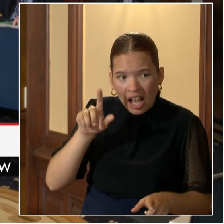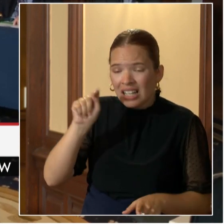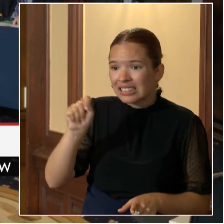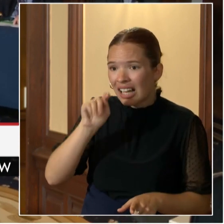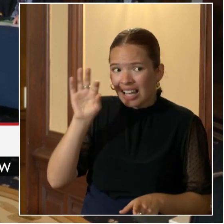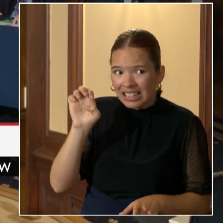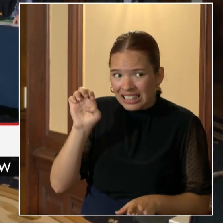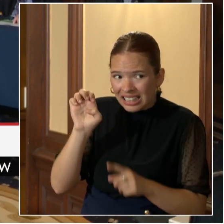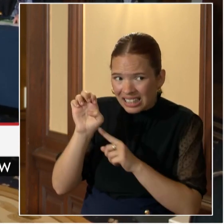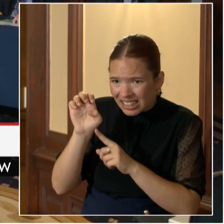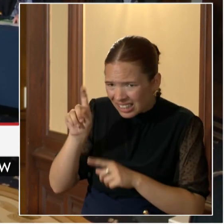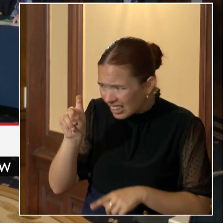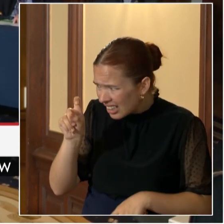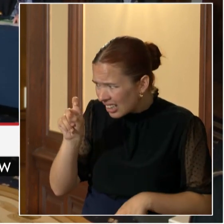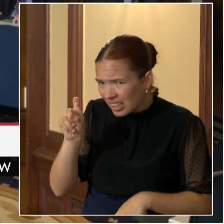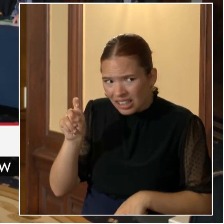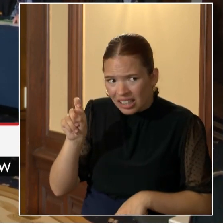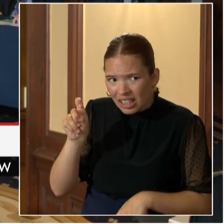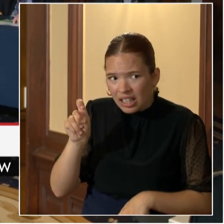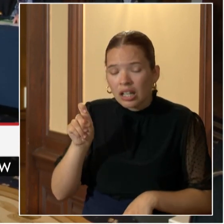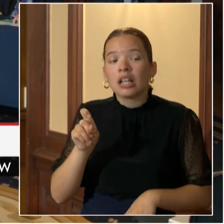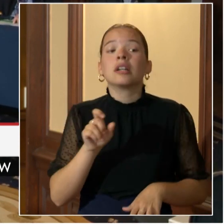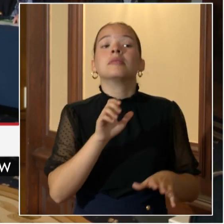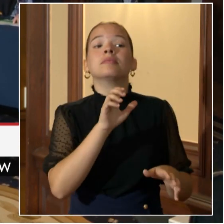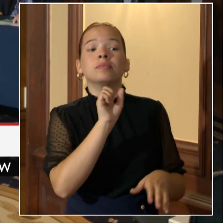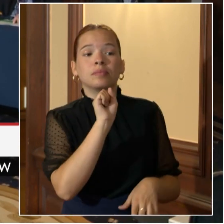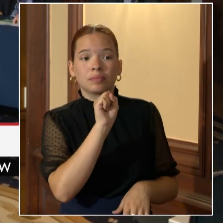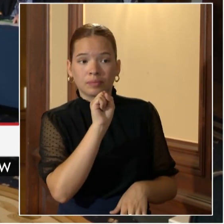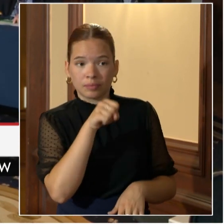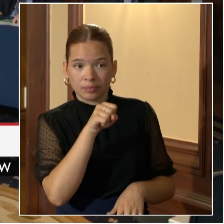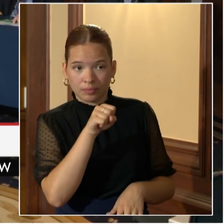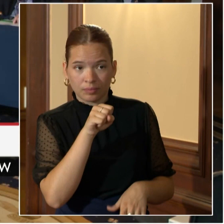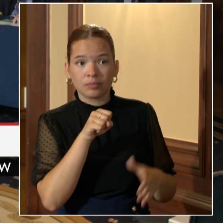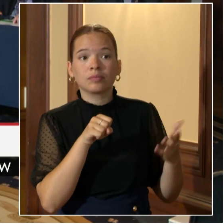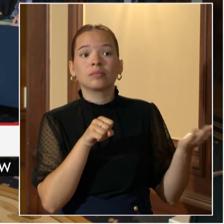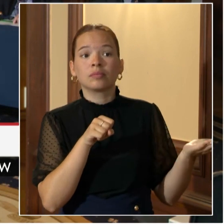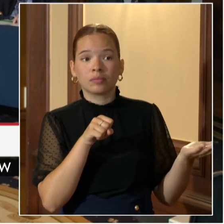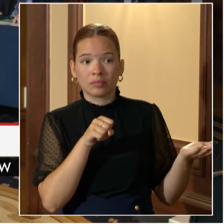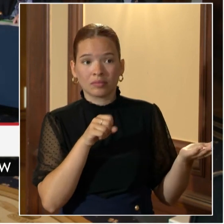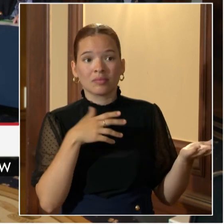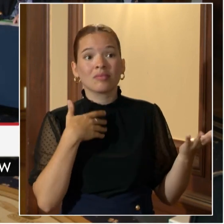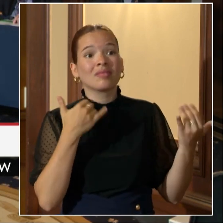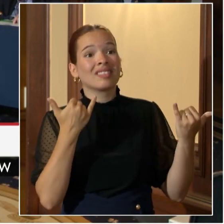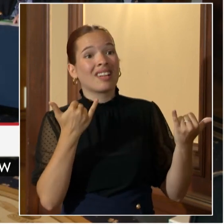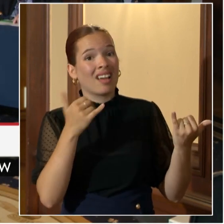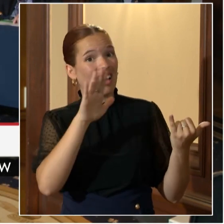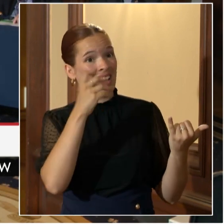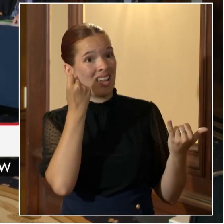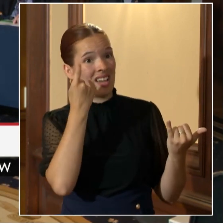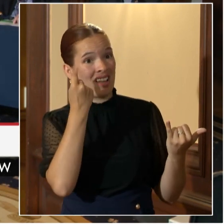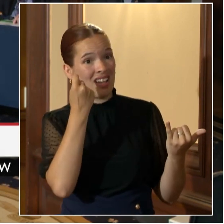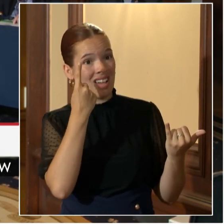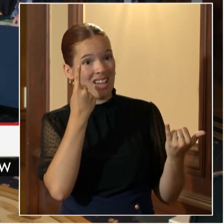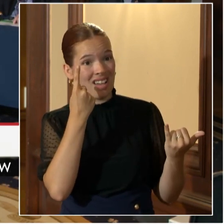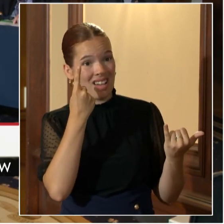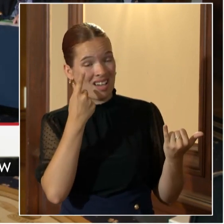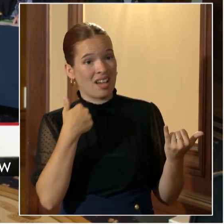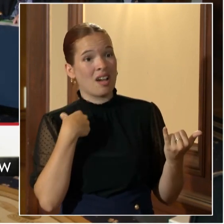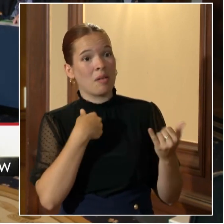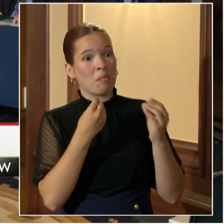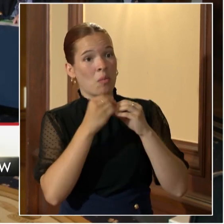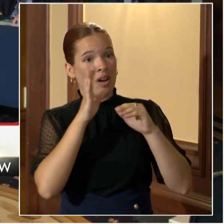The FTE, we actually have right now more than 3 individuals that are working in various